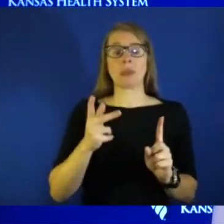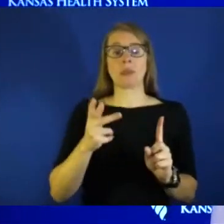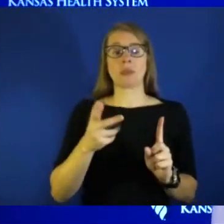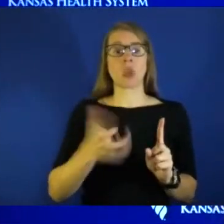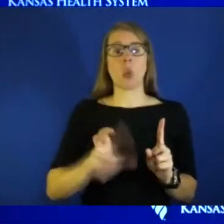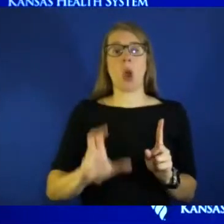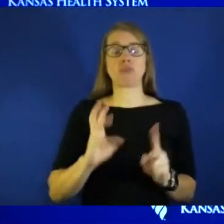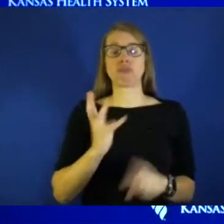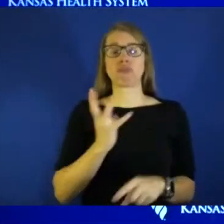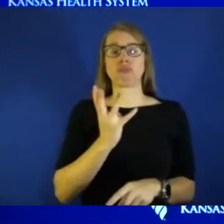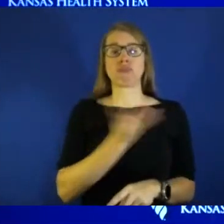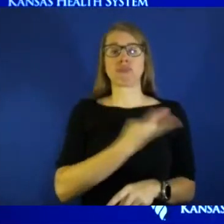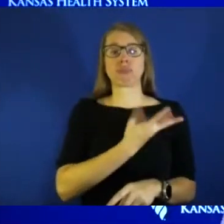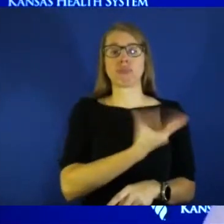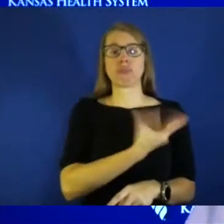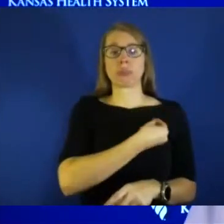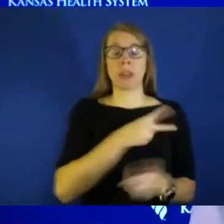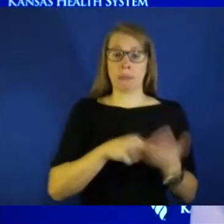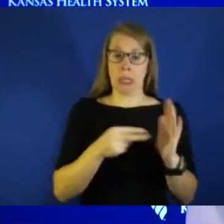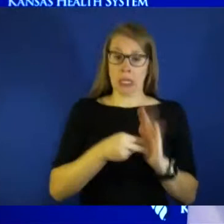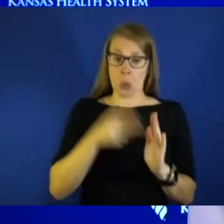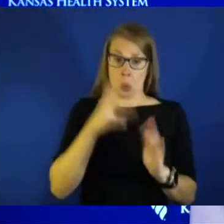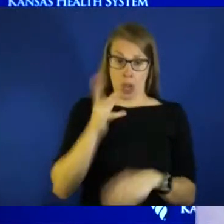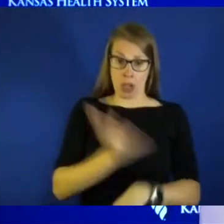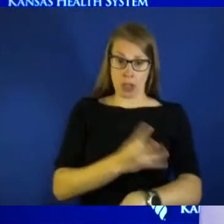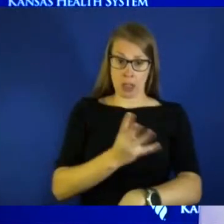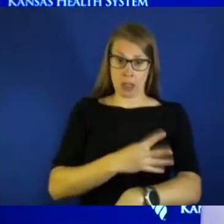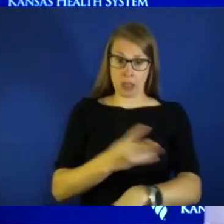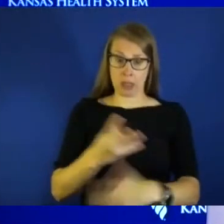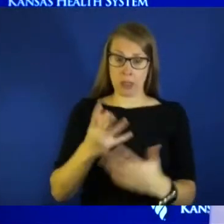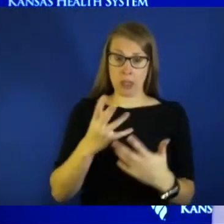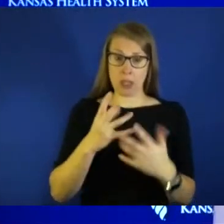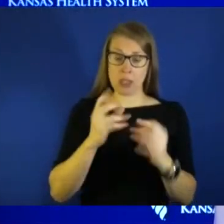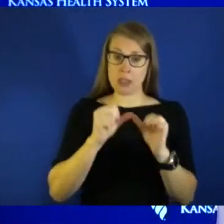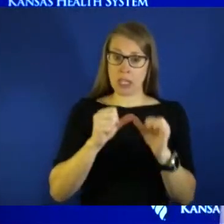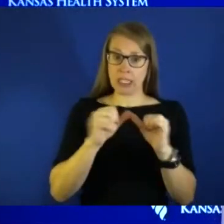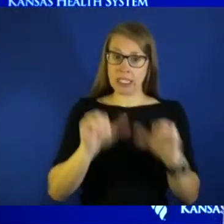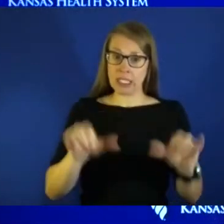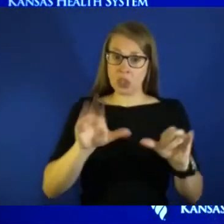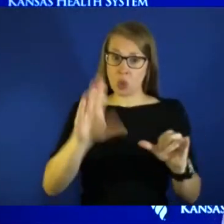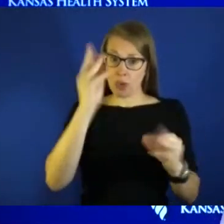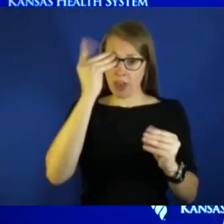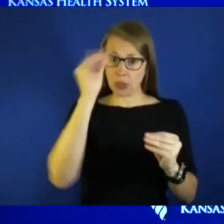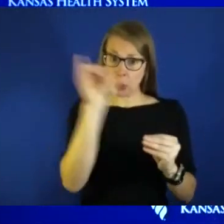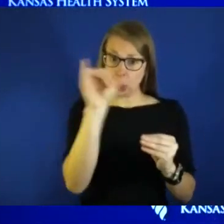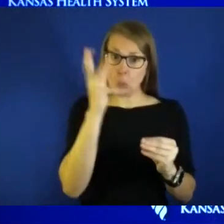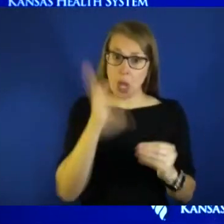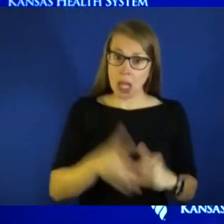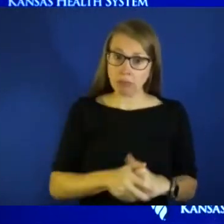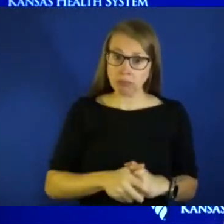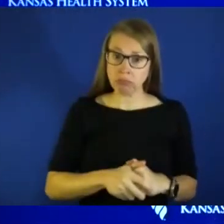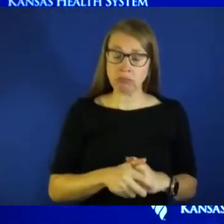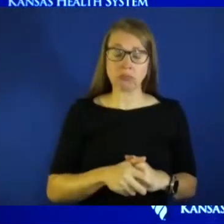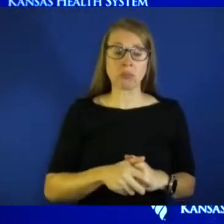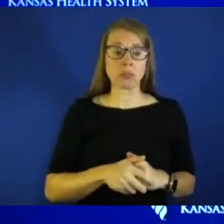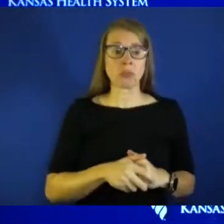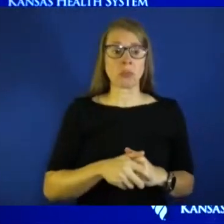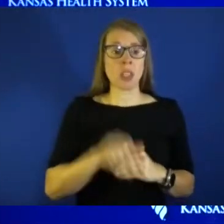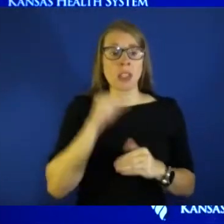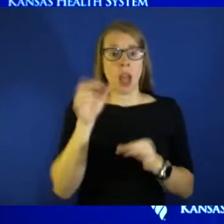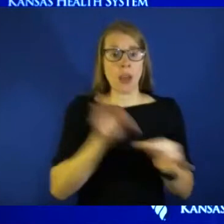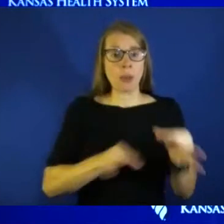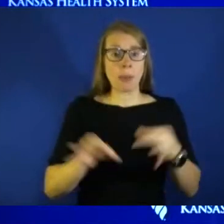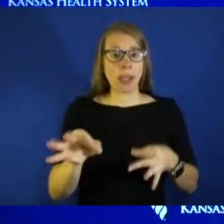body. So are you going to be doing this? Are you going to be consistent in your thoughts as well? But again, these are not a replacement to vaccination